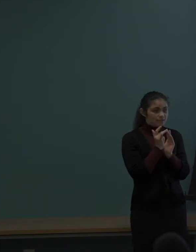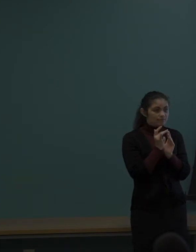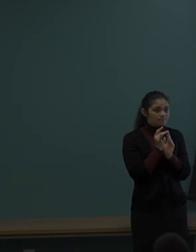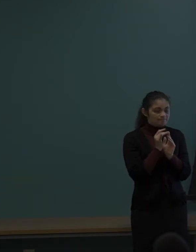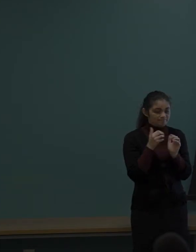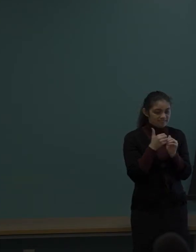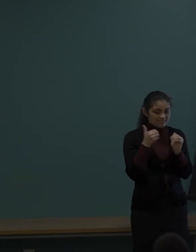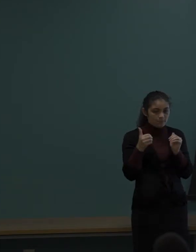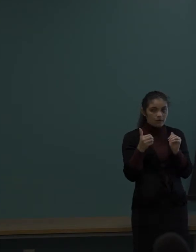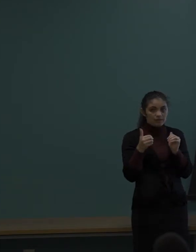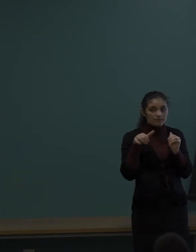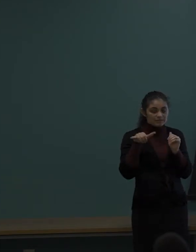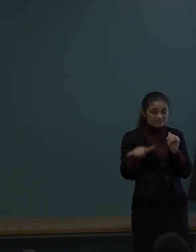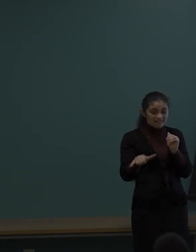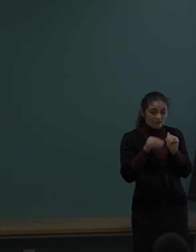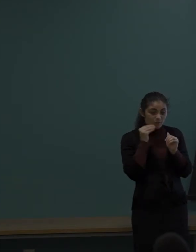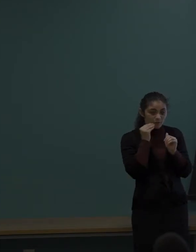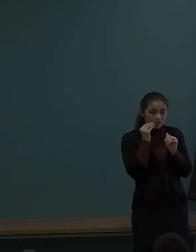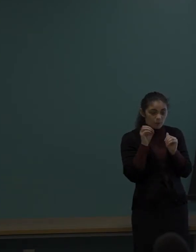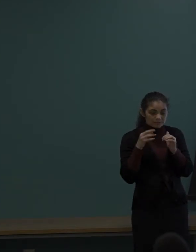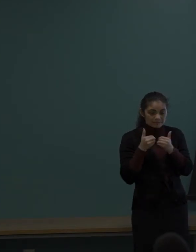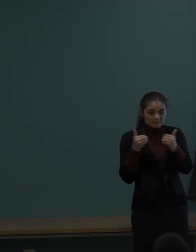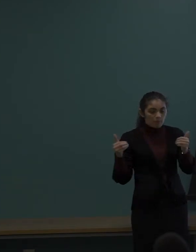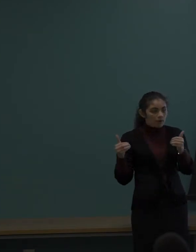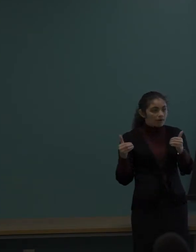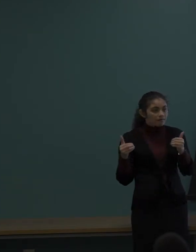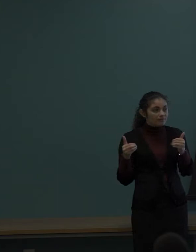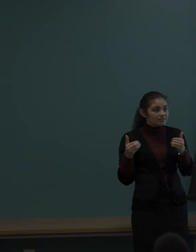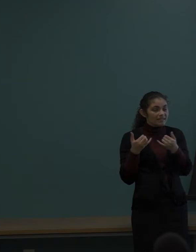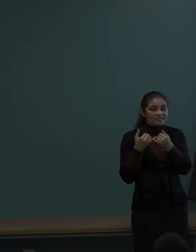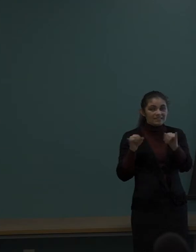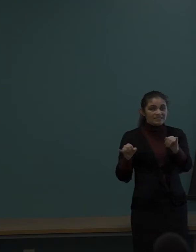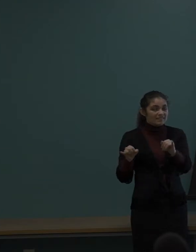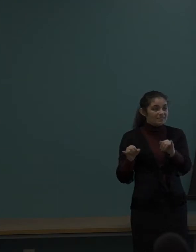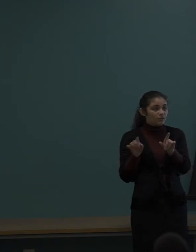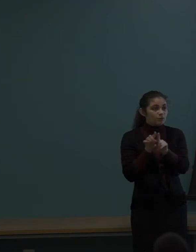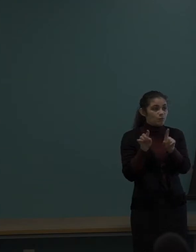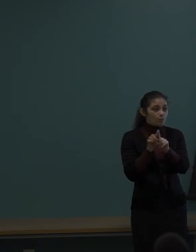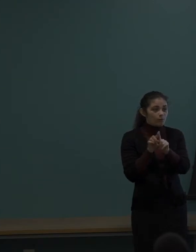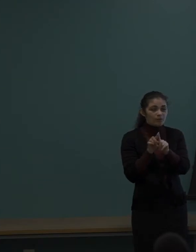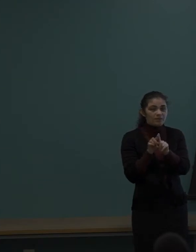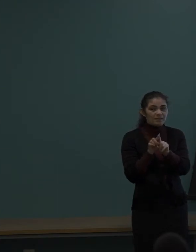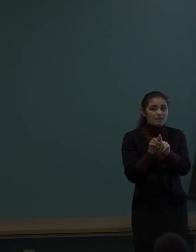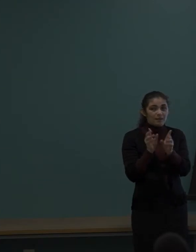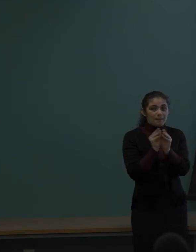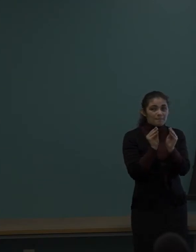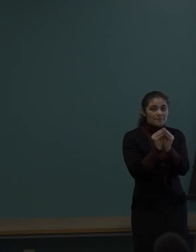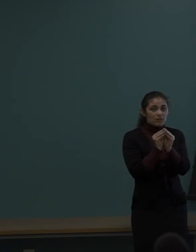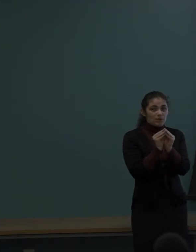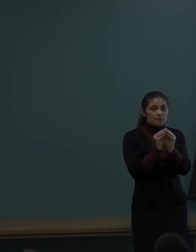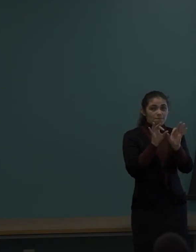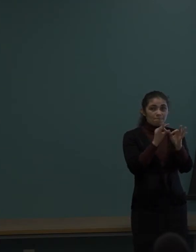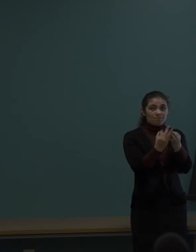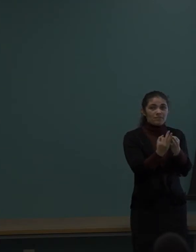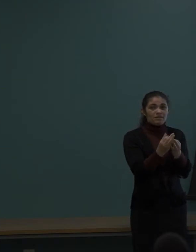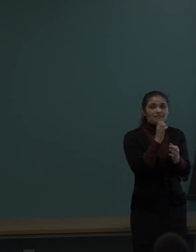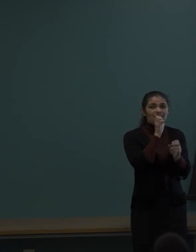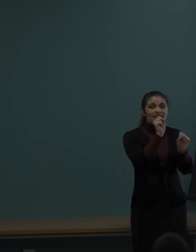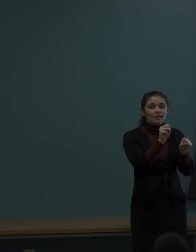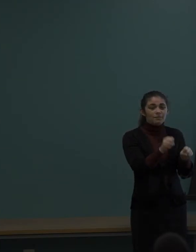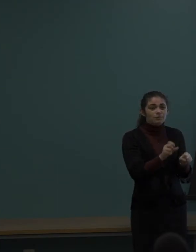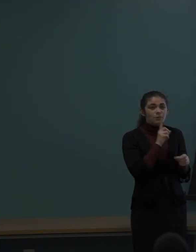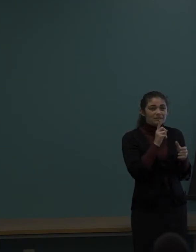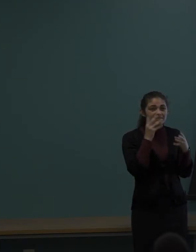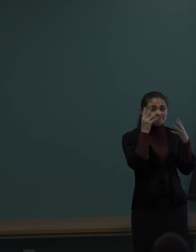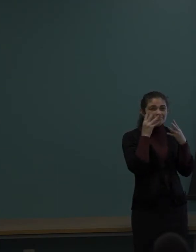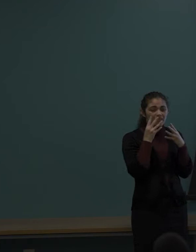in quarantine, or if they become symptomatic in isolation. So you can imagine that this has led to family members not being able to grieve